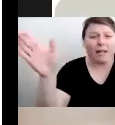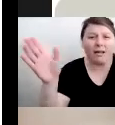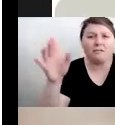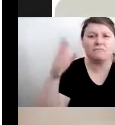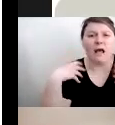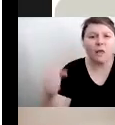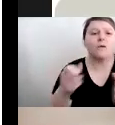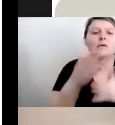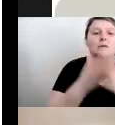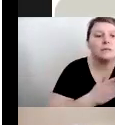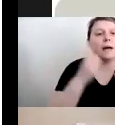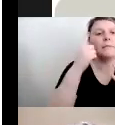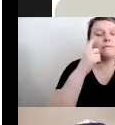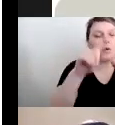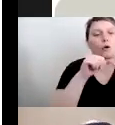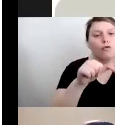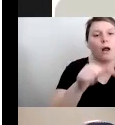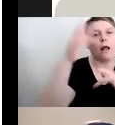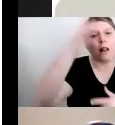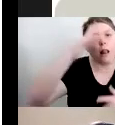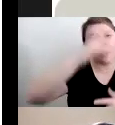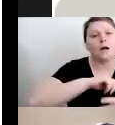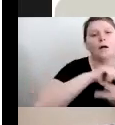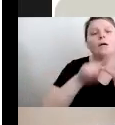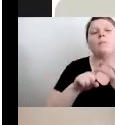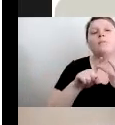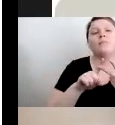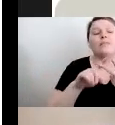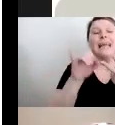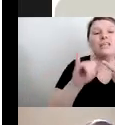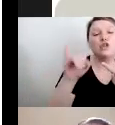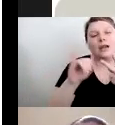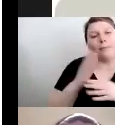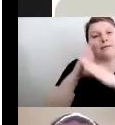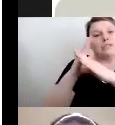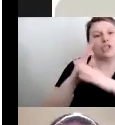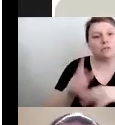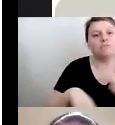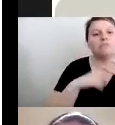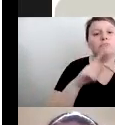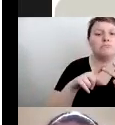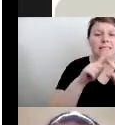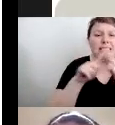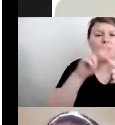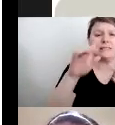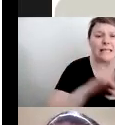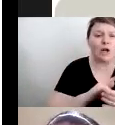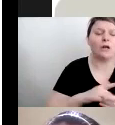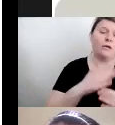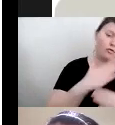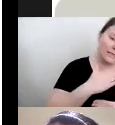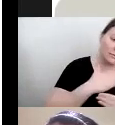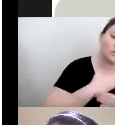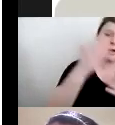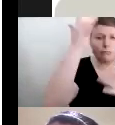chronic diseases, some of them are on injury prevention, but then we have different centers looking at respiratory